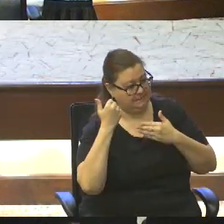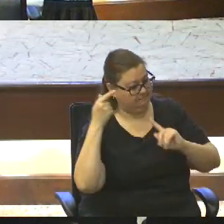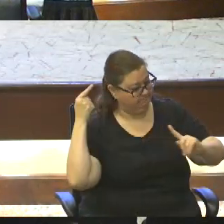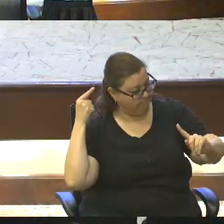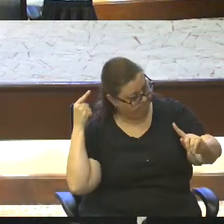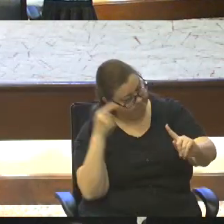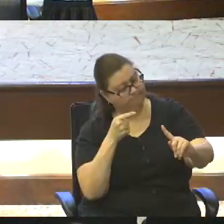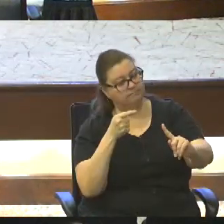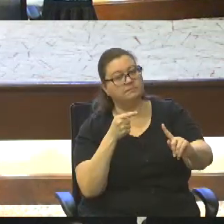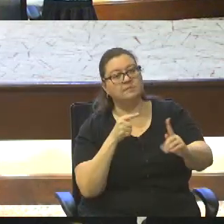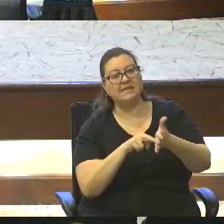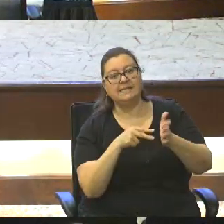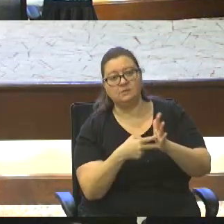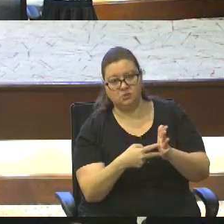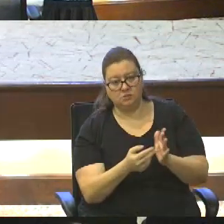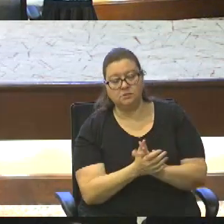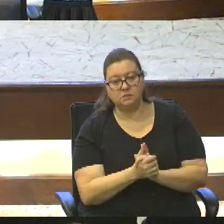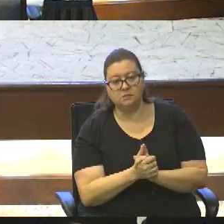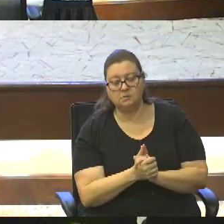be,